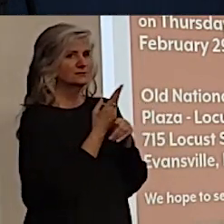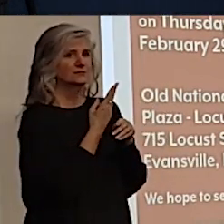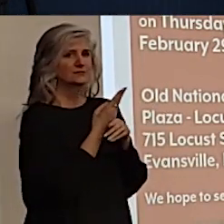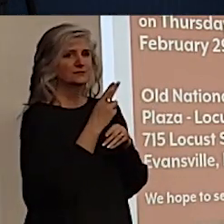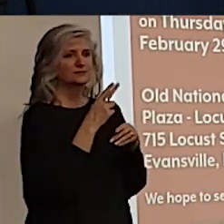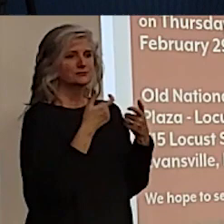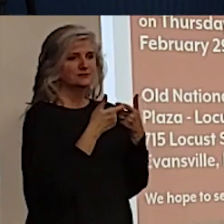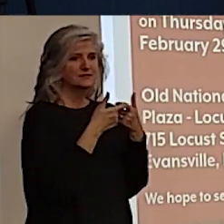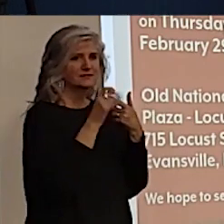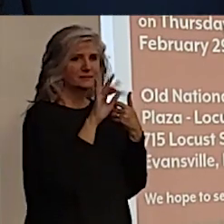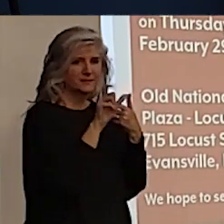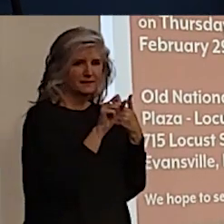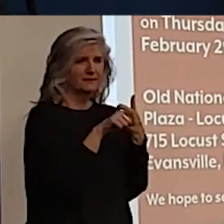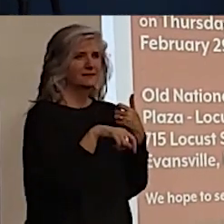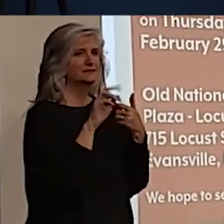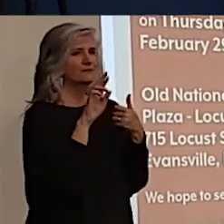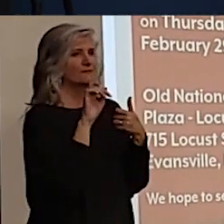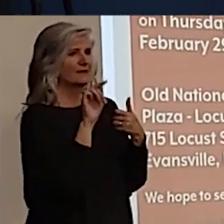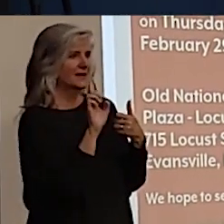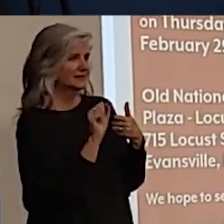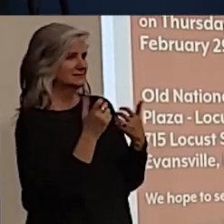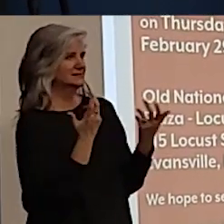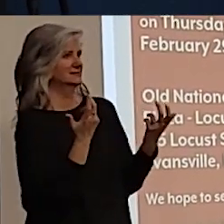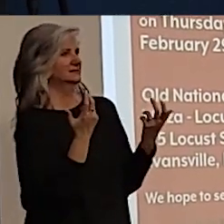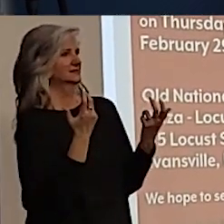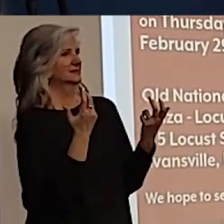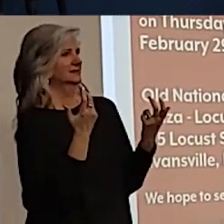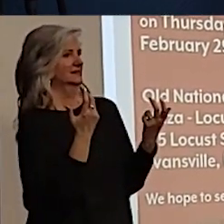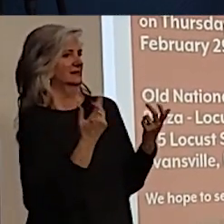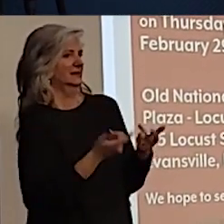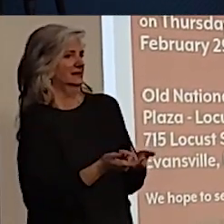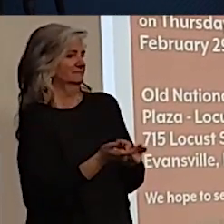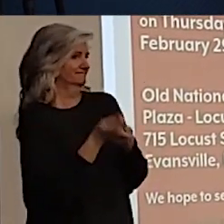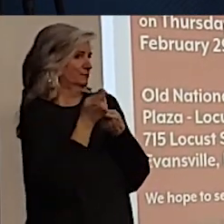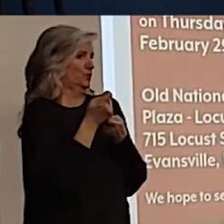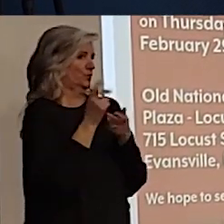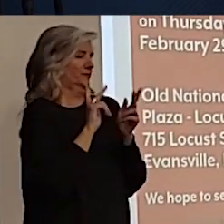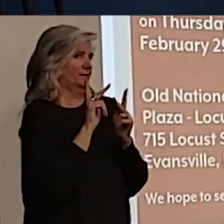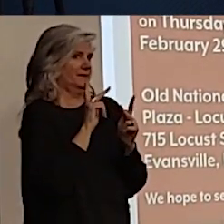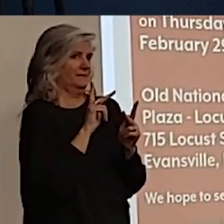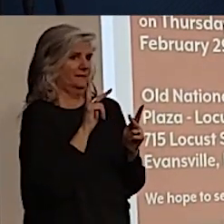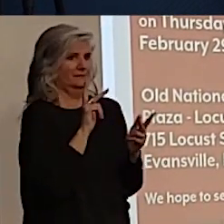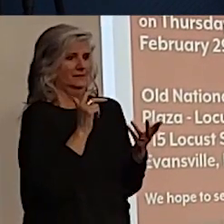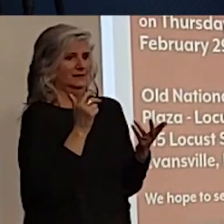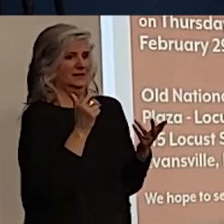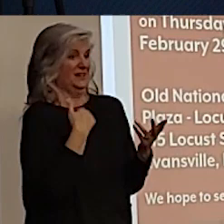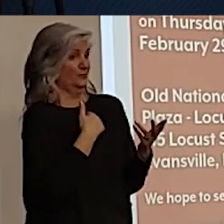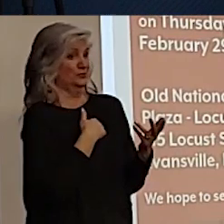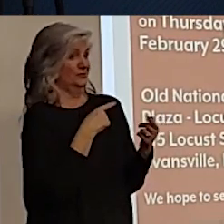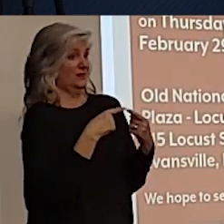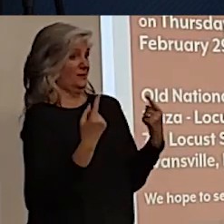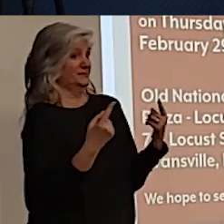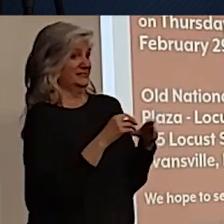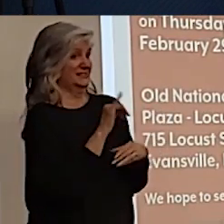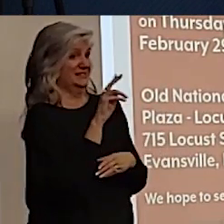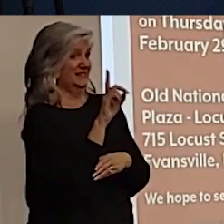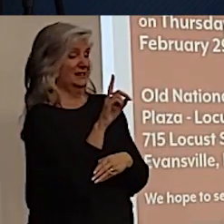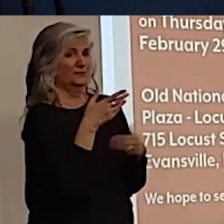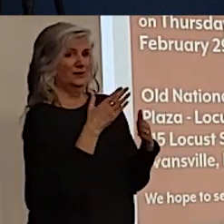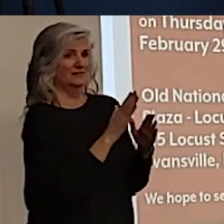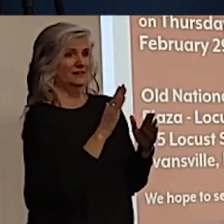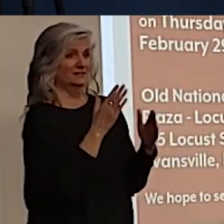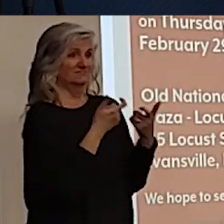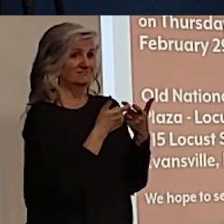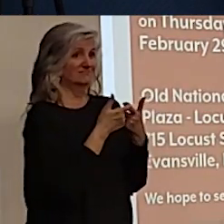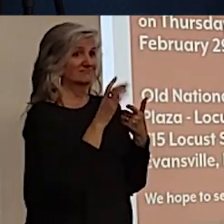bills, utility rates to improve people's lives and lift people up. And we're doing the exact opposite in Indiana. We're just allowing utility companies